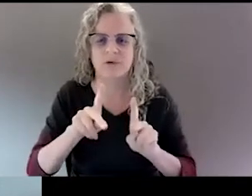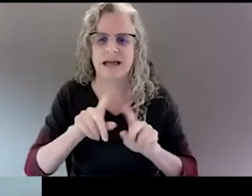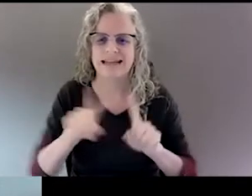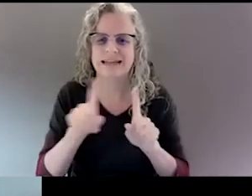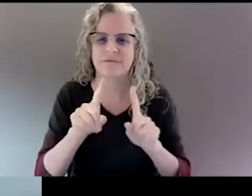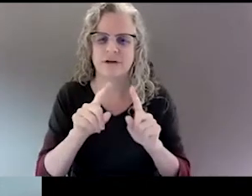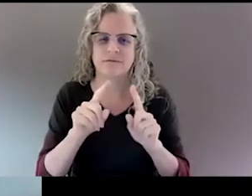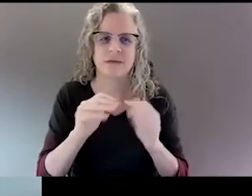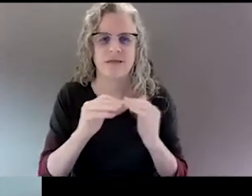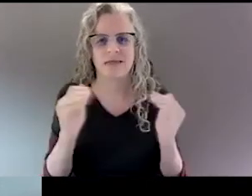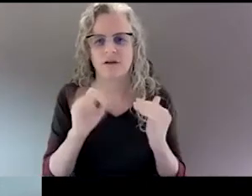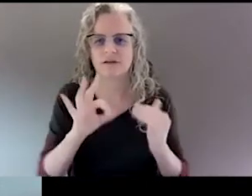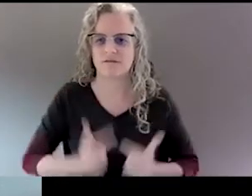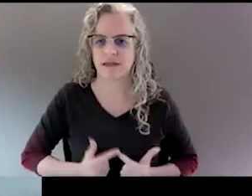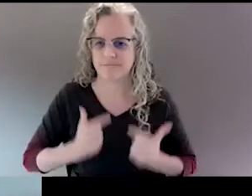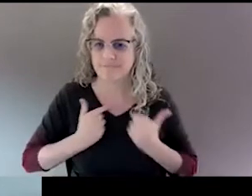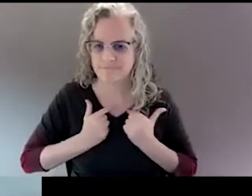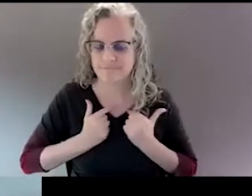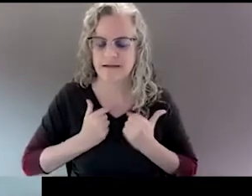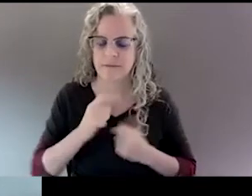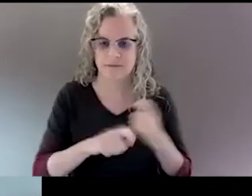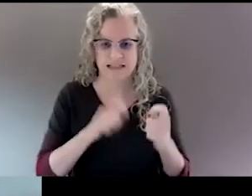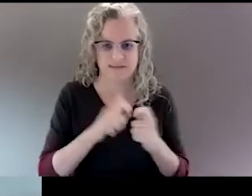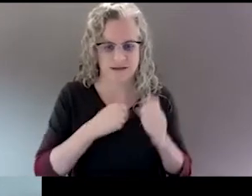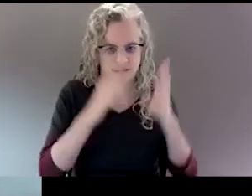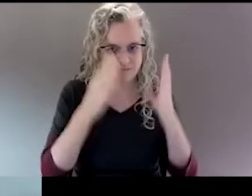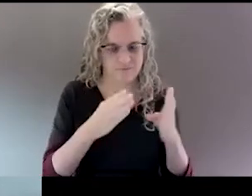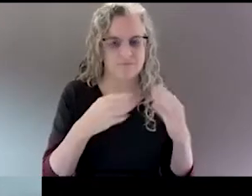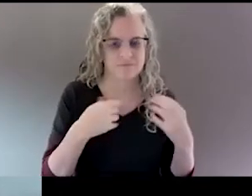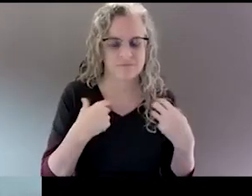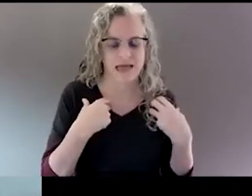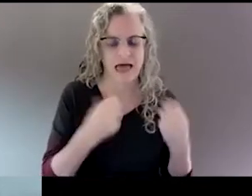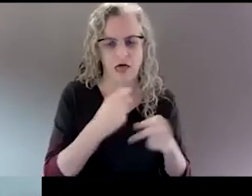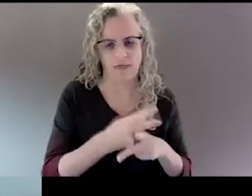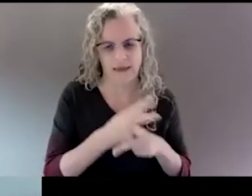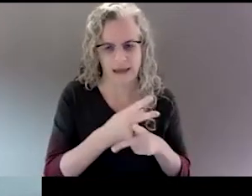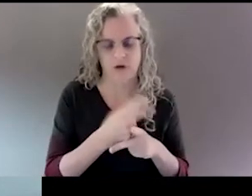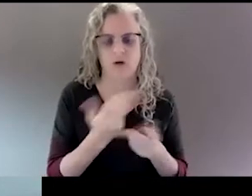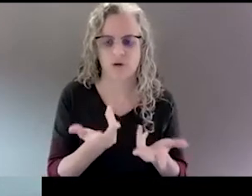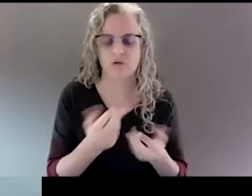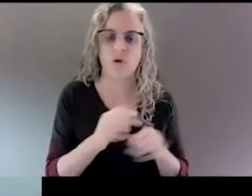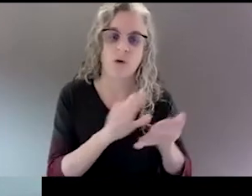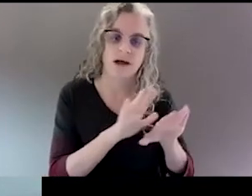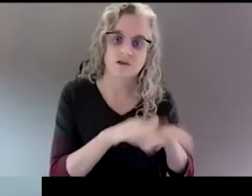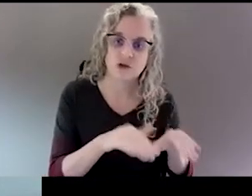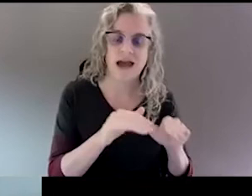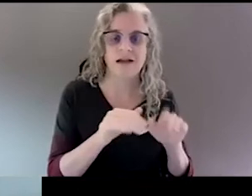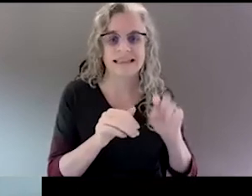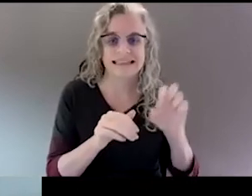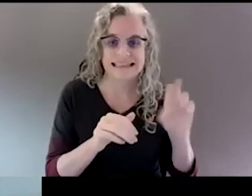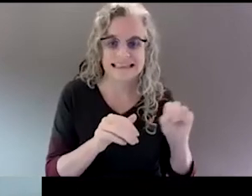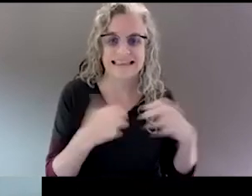where we're looking is really in healthcare. So thinking about what, child and adolescent healthcare looks like compared to